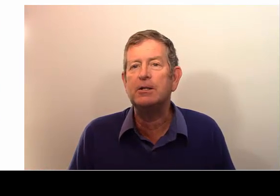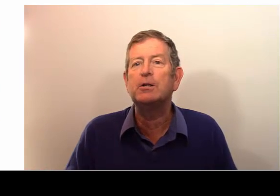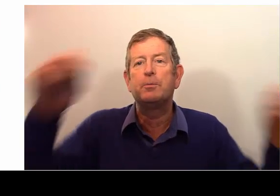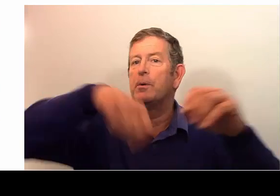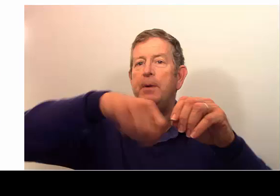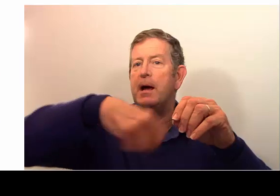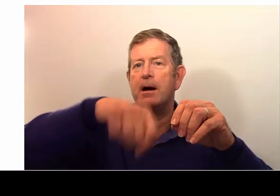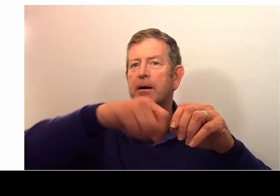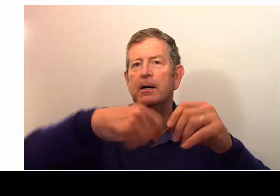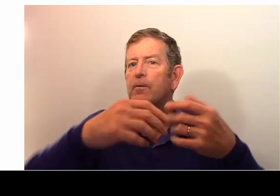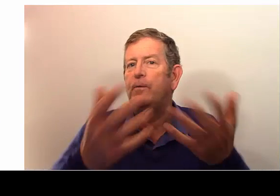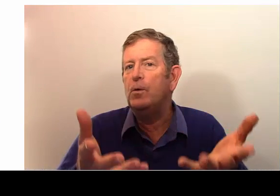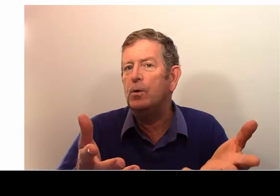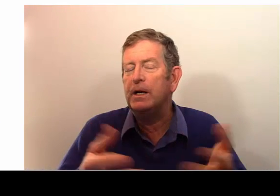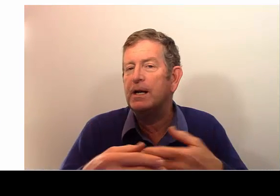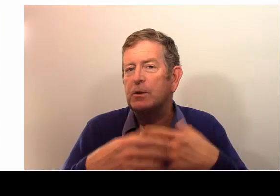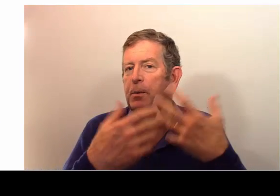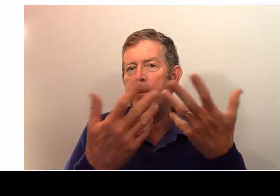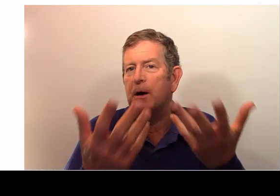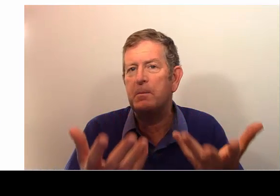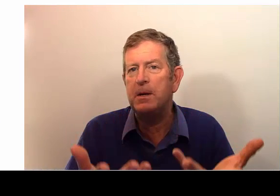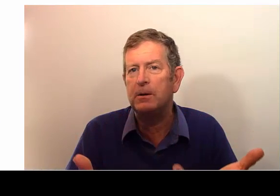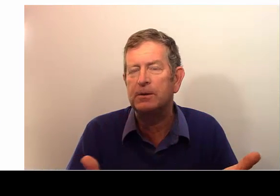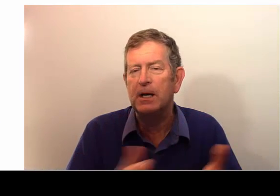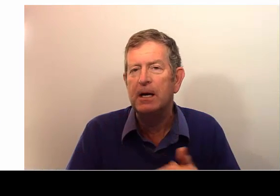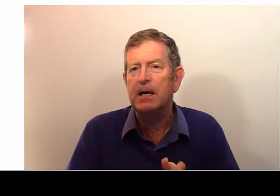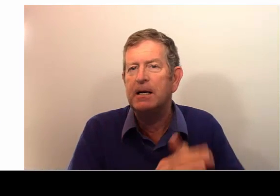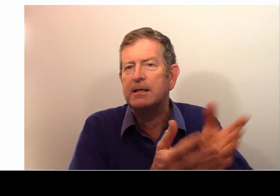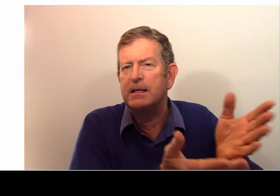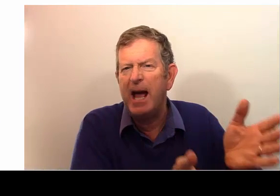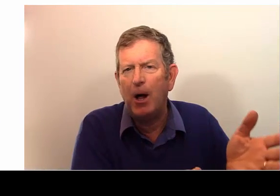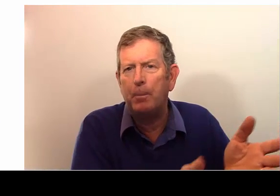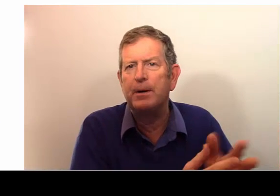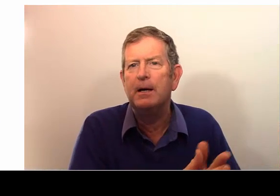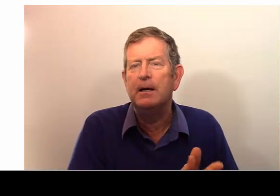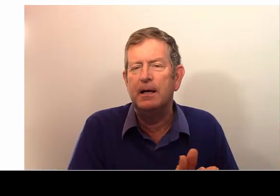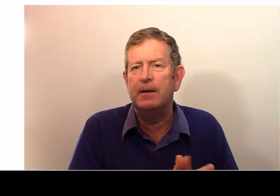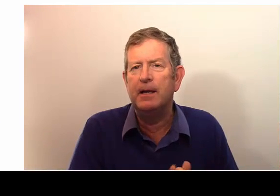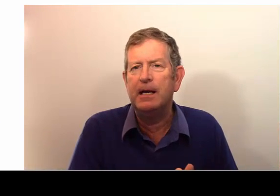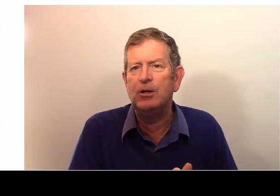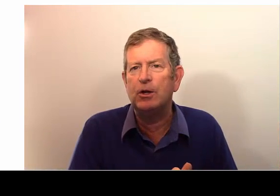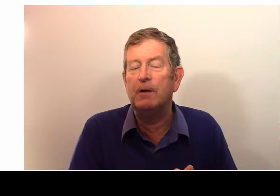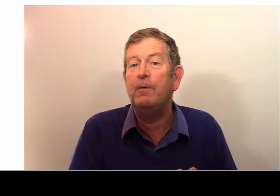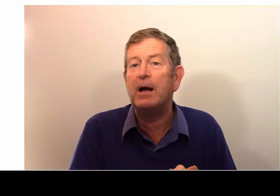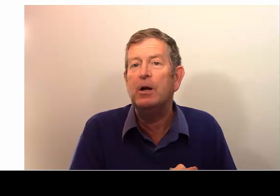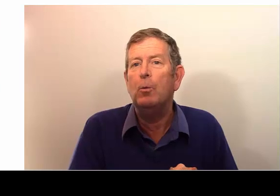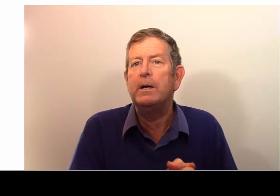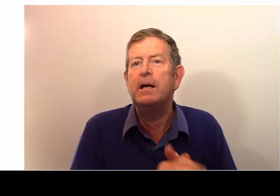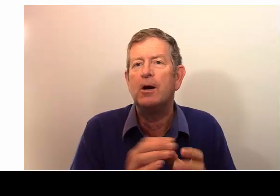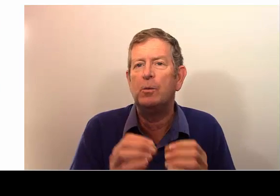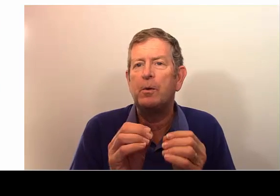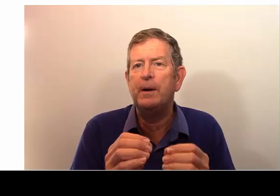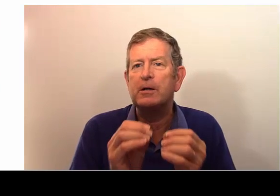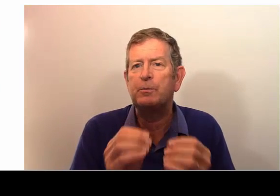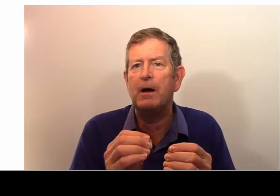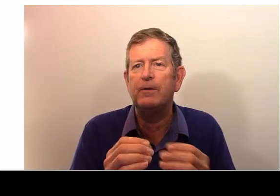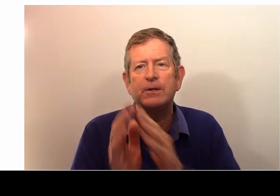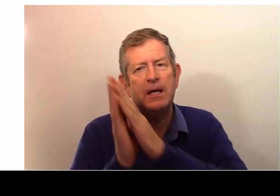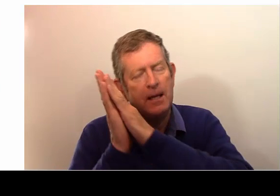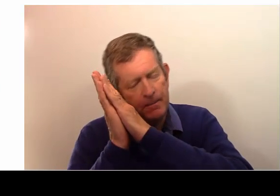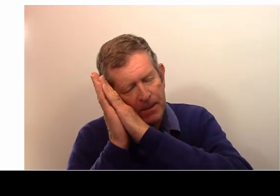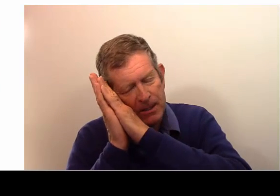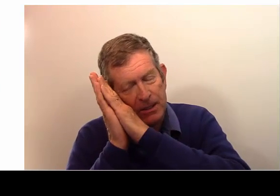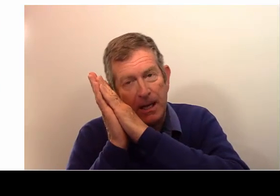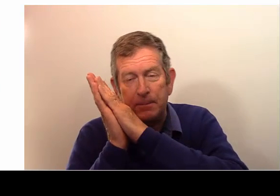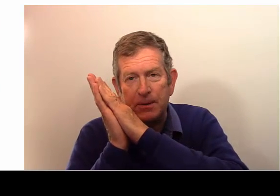He doesn't prepare food. He doesn't prepare meals. He doesn't help in the kitchen. In fact, when Carol prepares